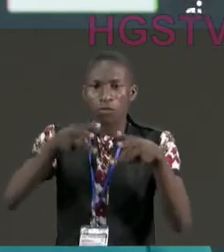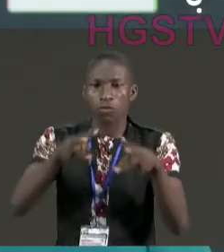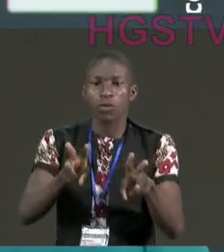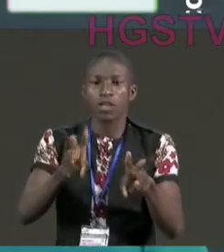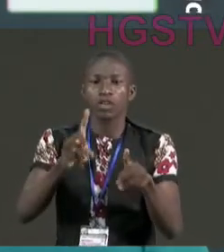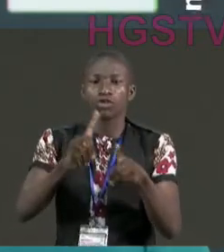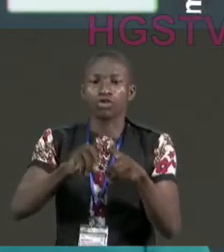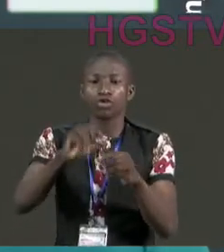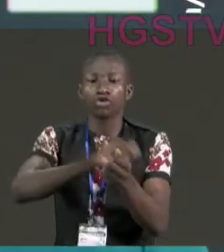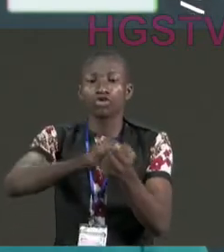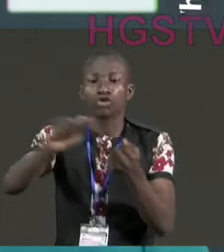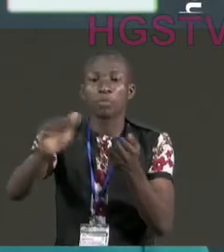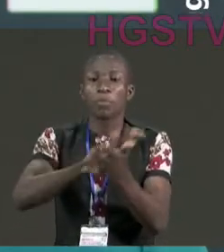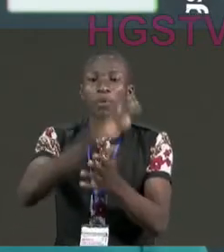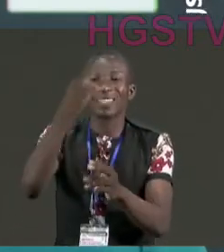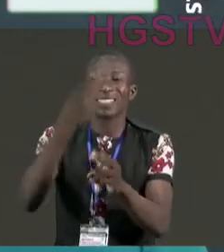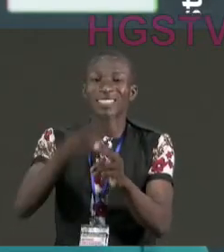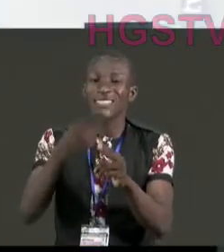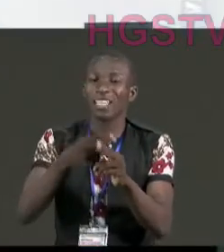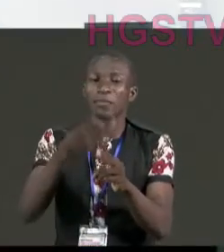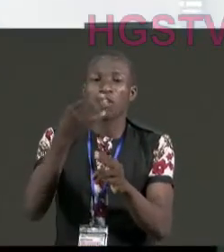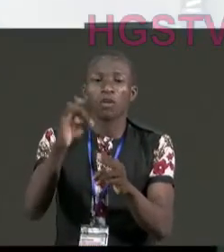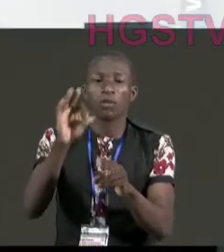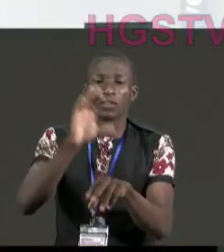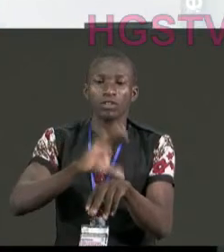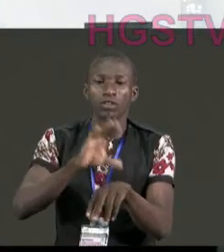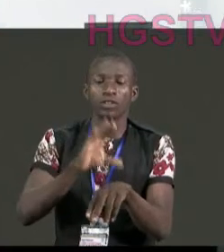to spoil the name of the church.